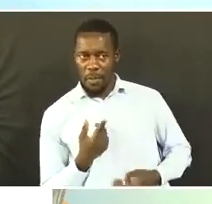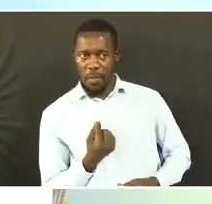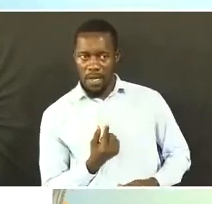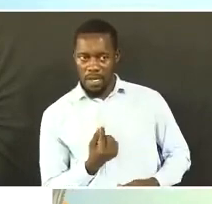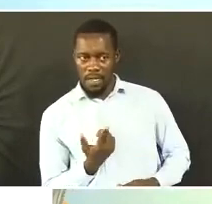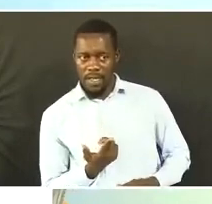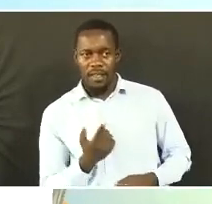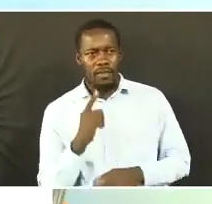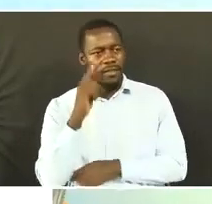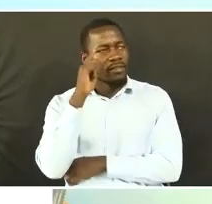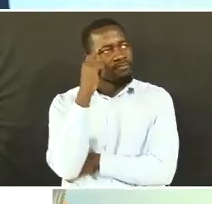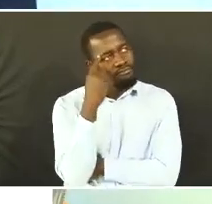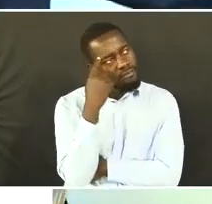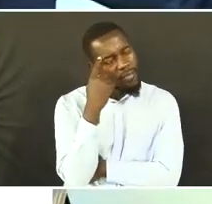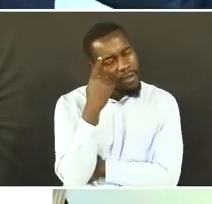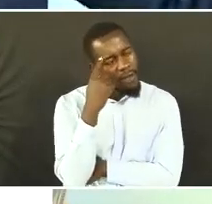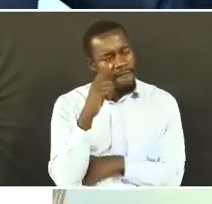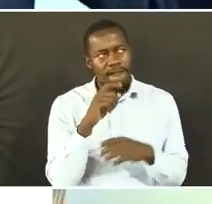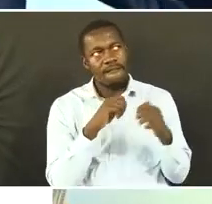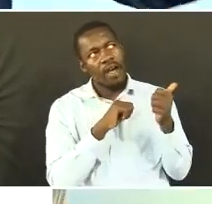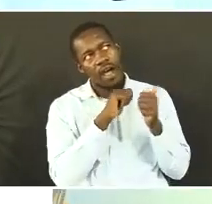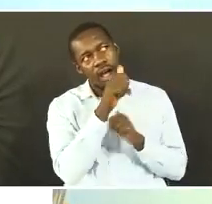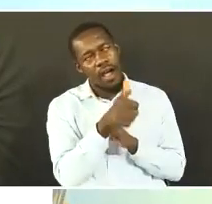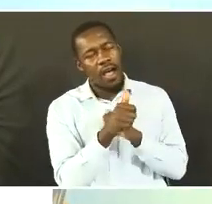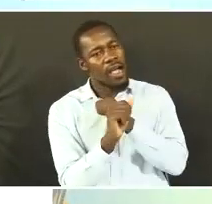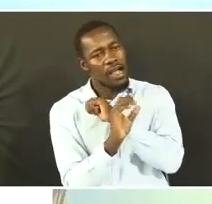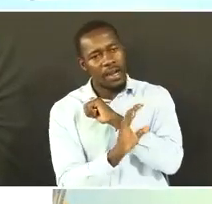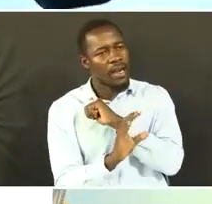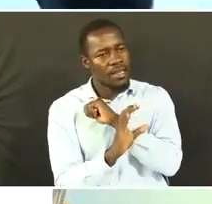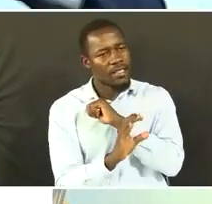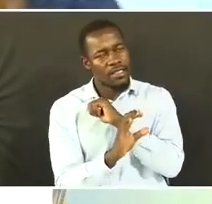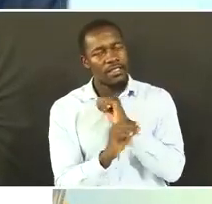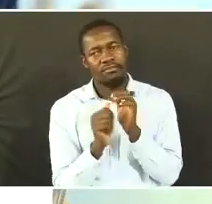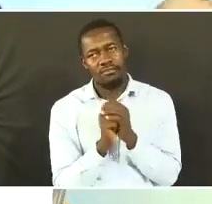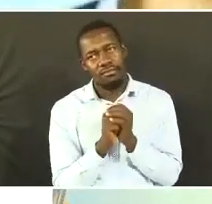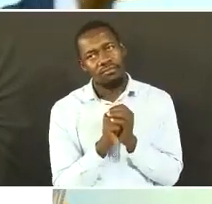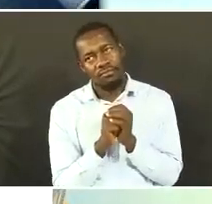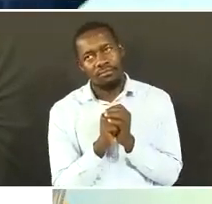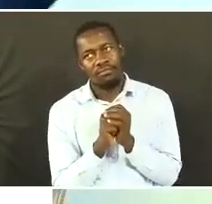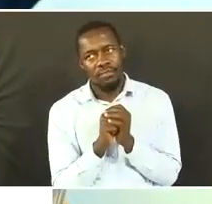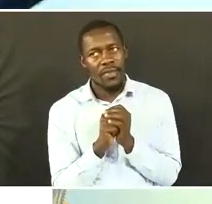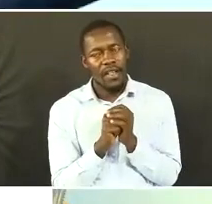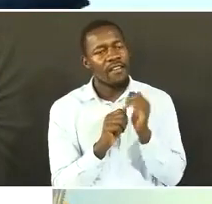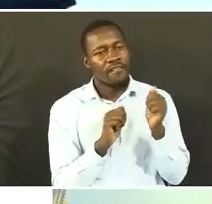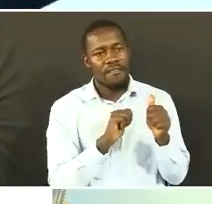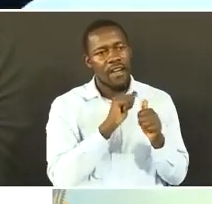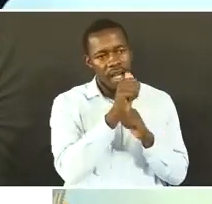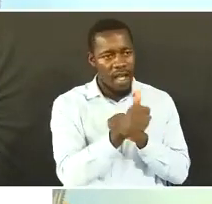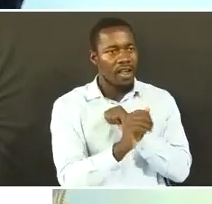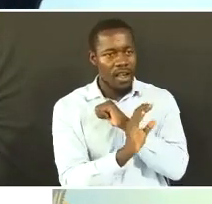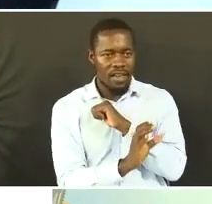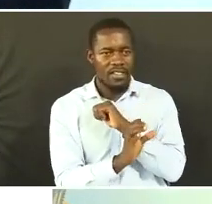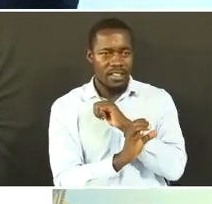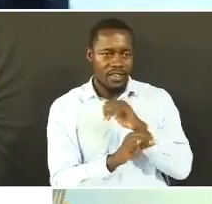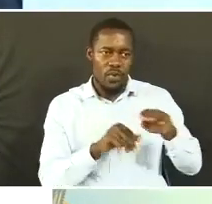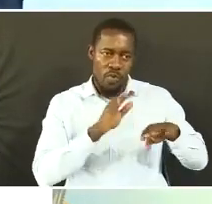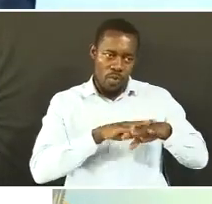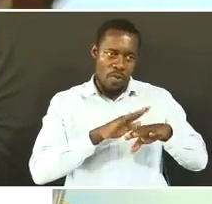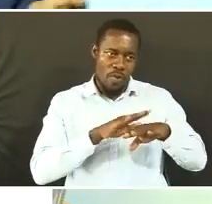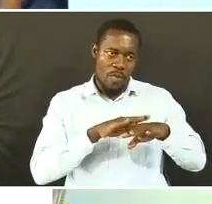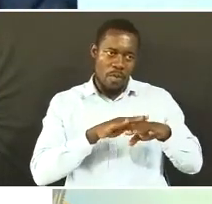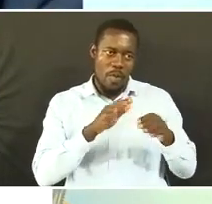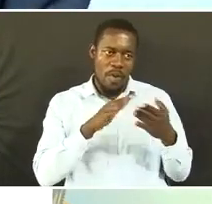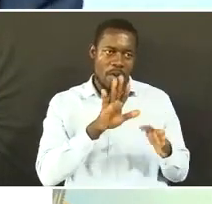the children suggested was Mombasa or Colombia, had better social, economic,